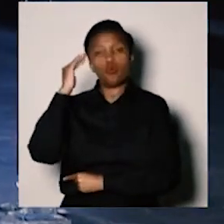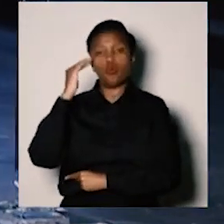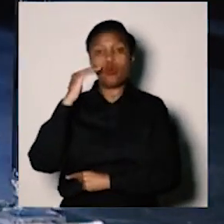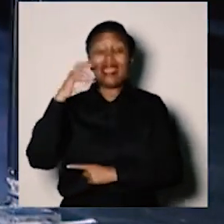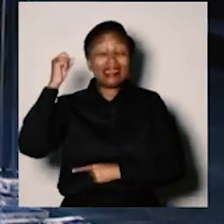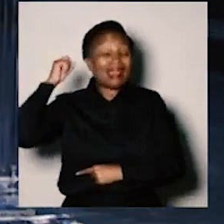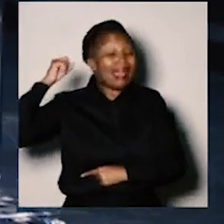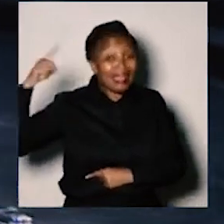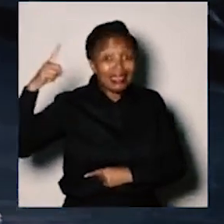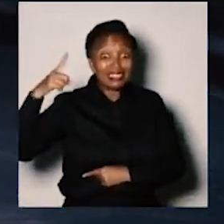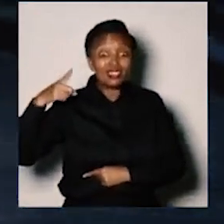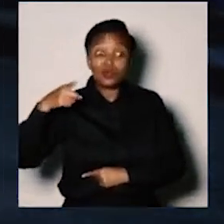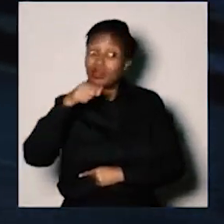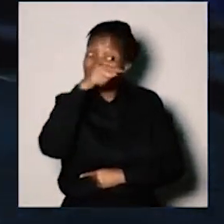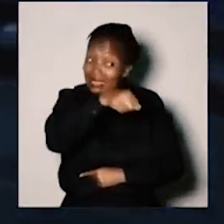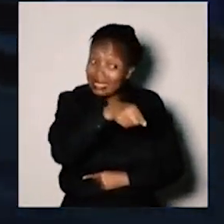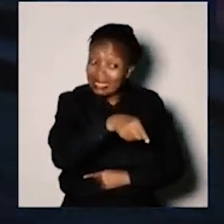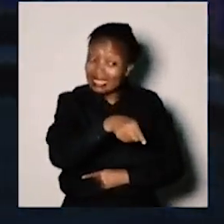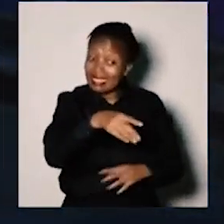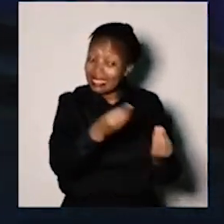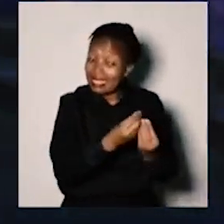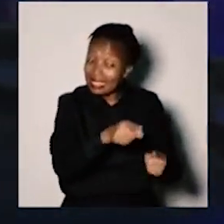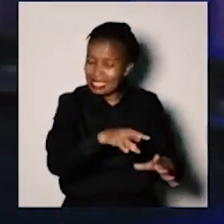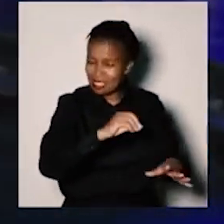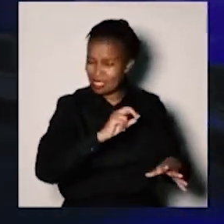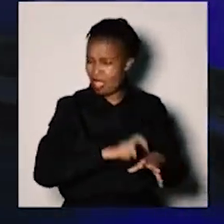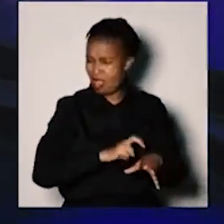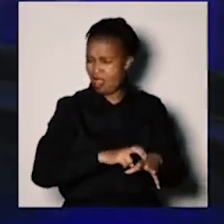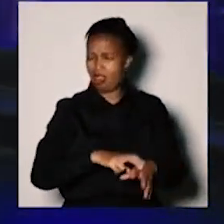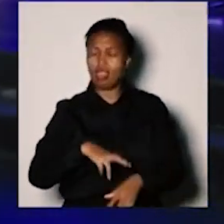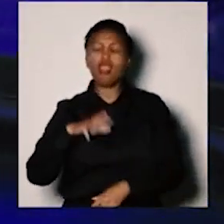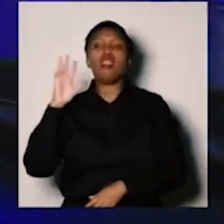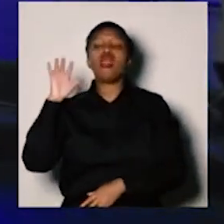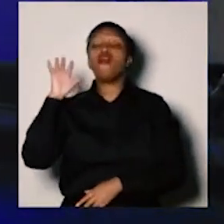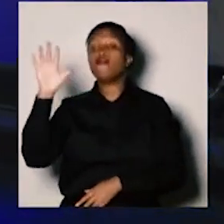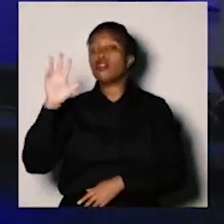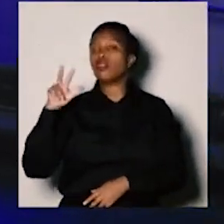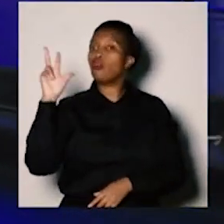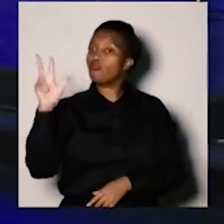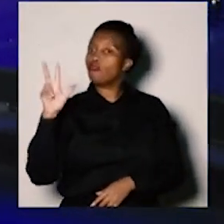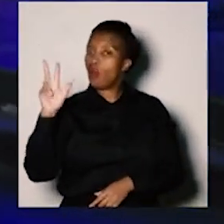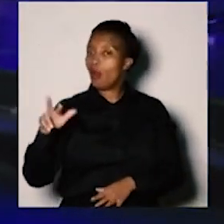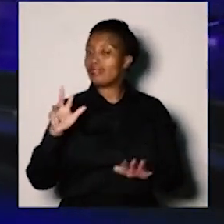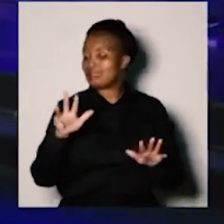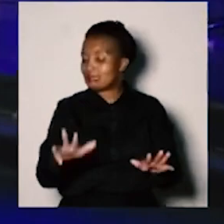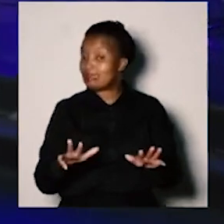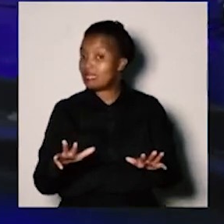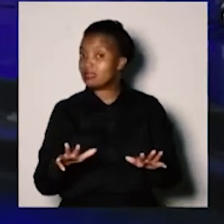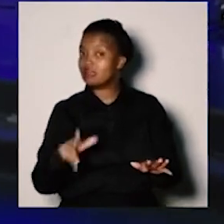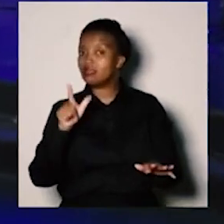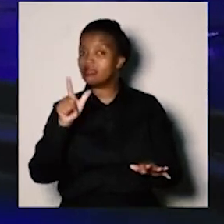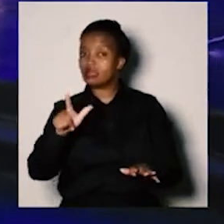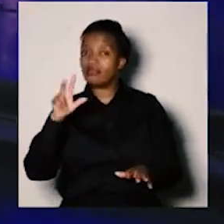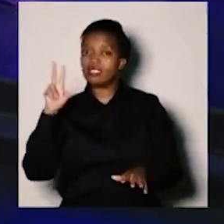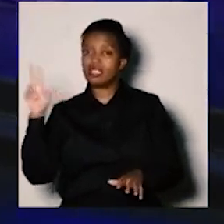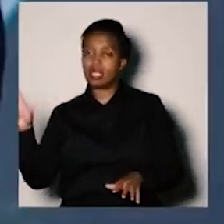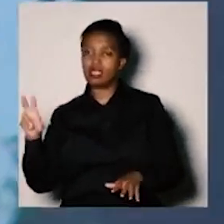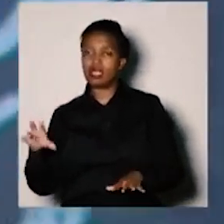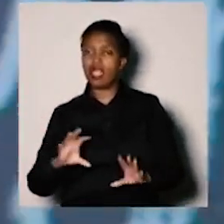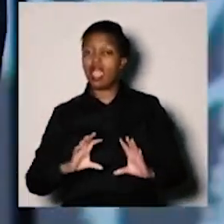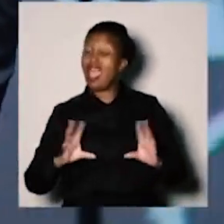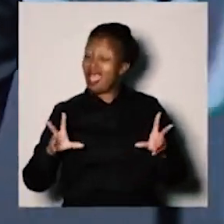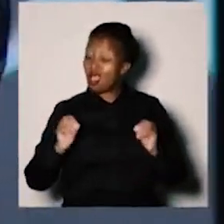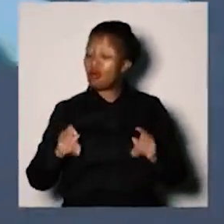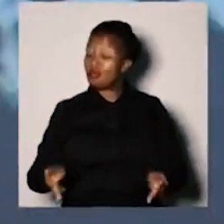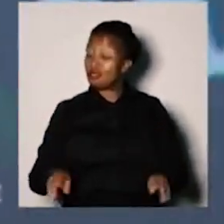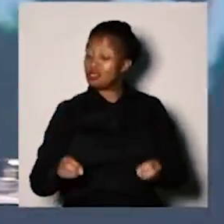that this is what I was looking for. And on the 5th of August, 1978, like I'm going to give you a chance right now in a short